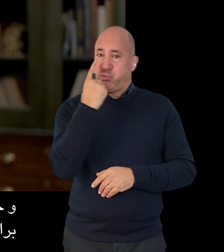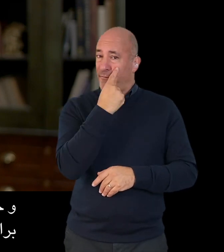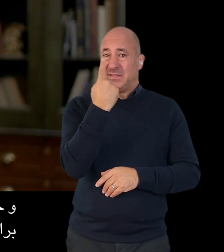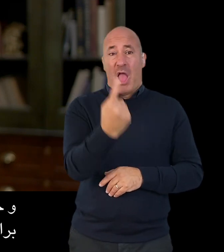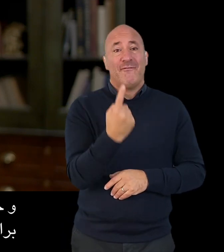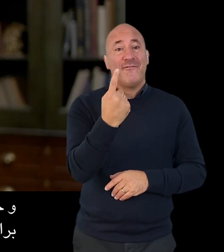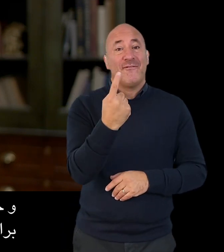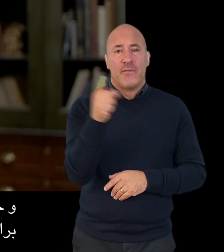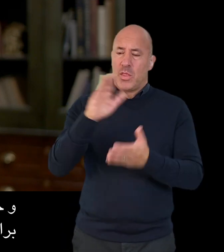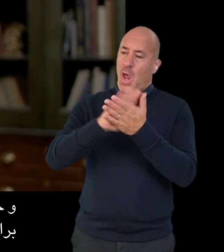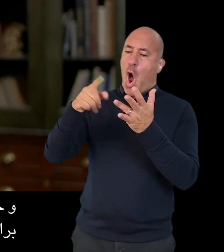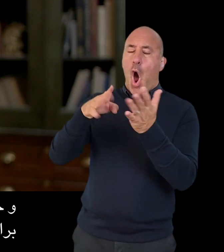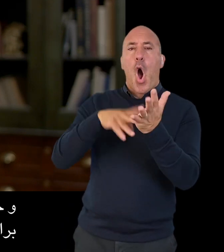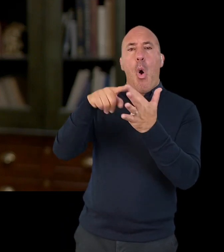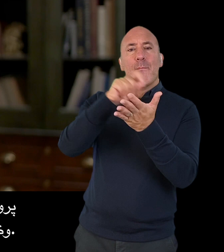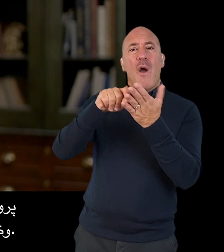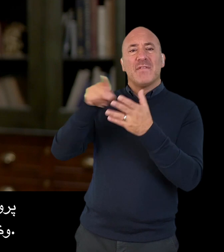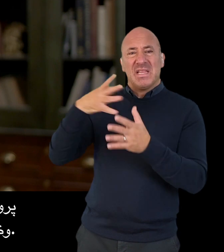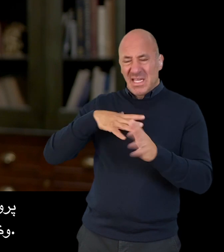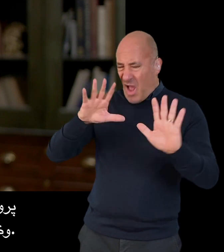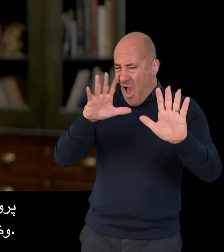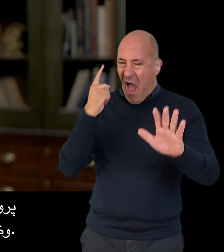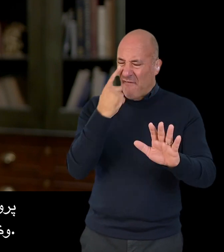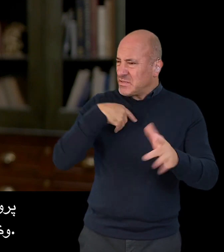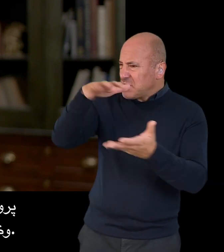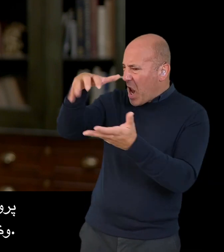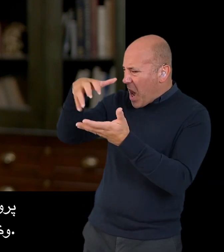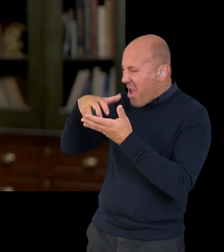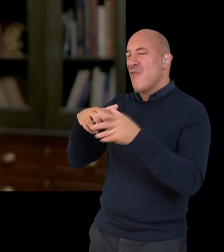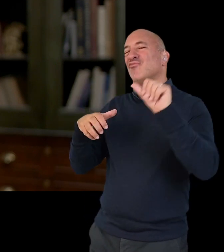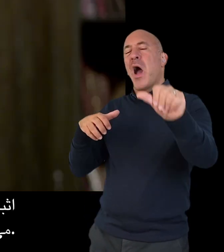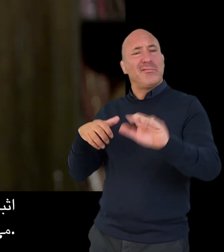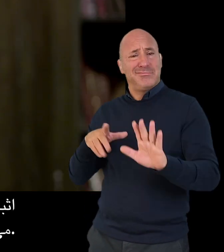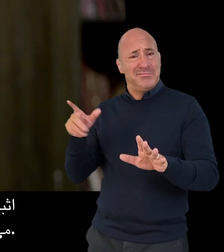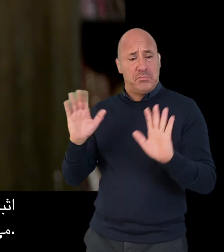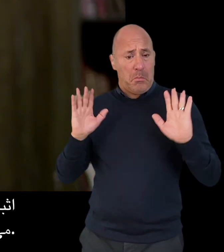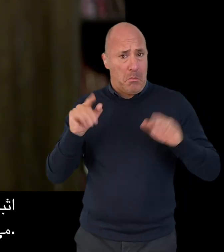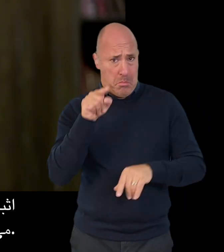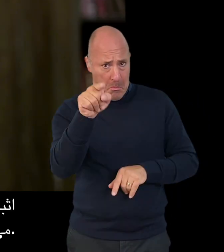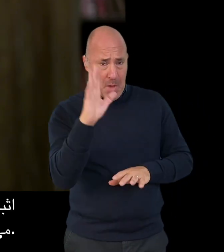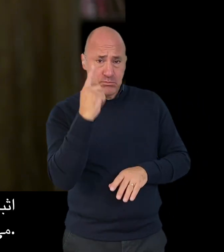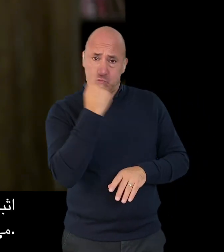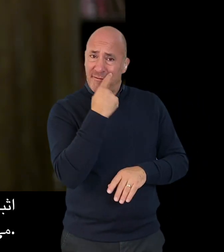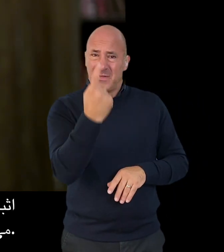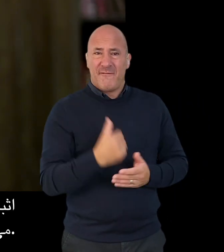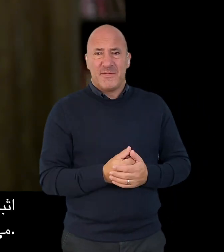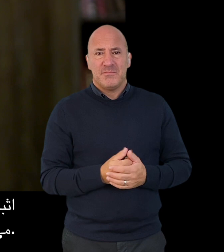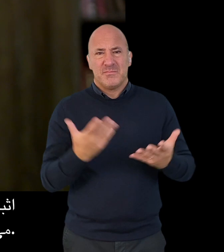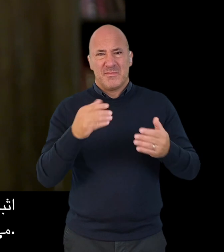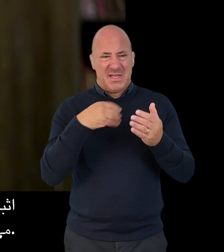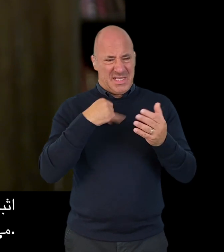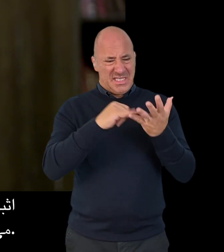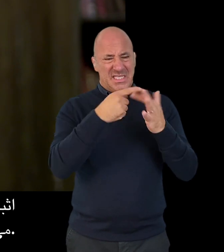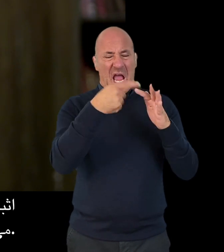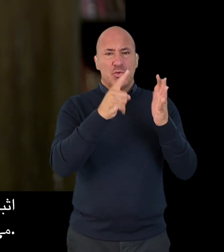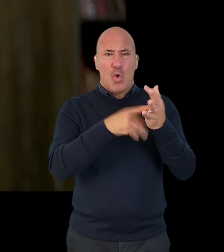It's not up to the Home Office to gather evidence to prove or disprove your case for you. Proving your sexual orientation can be